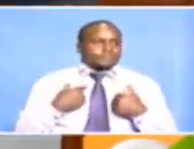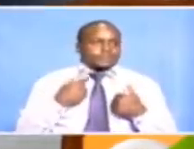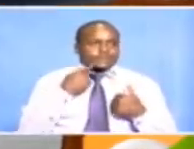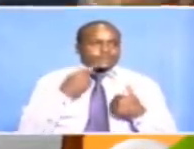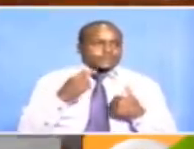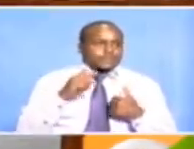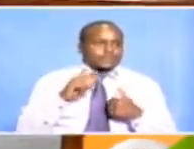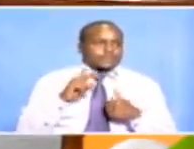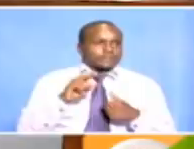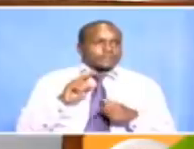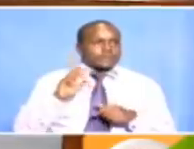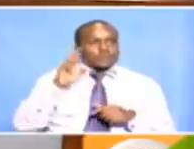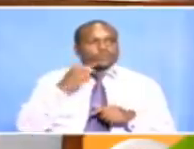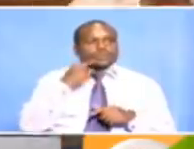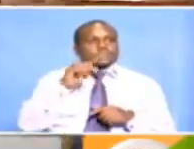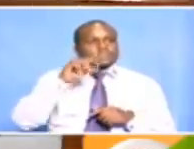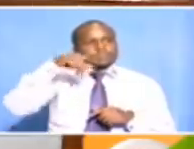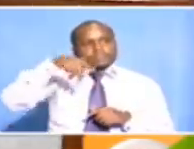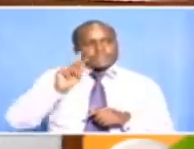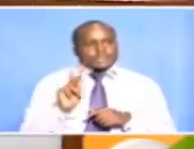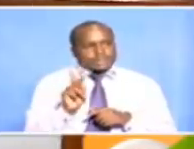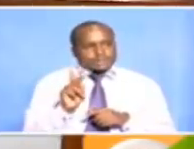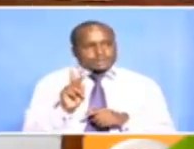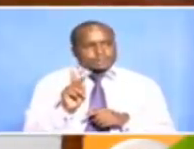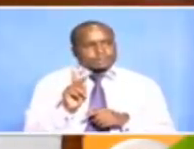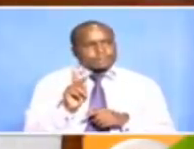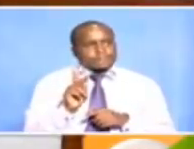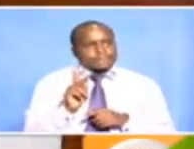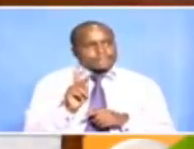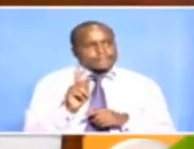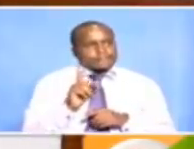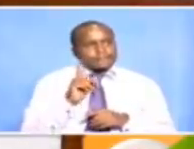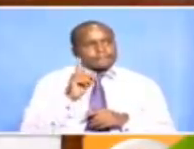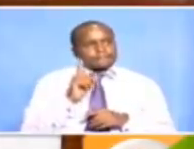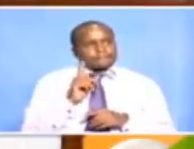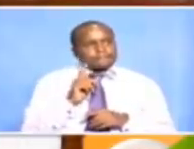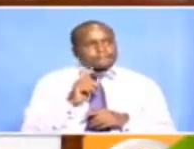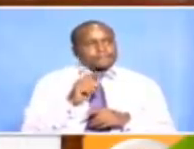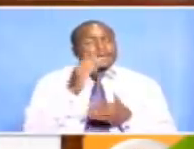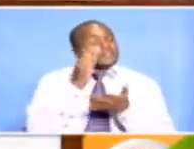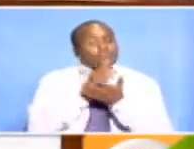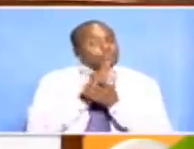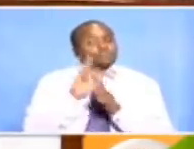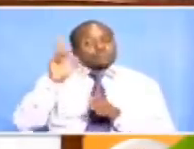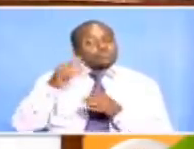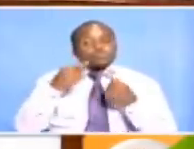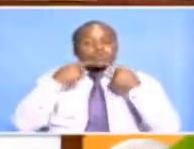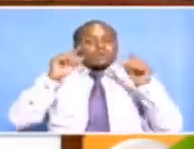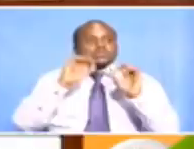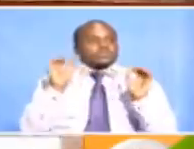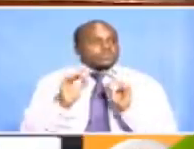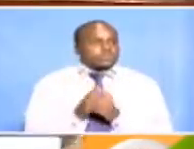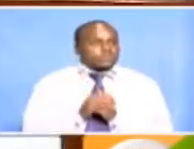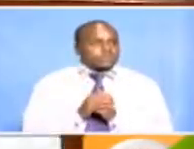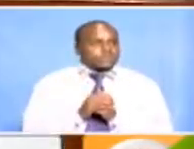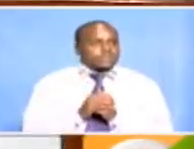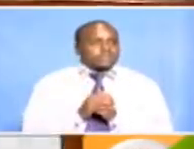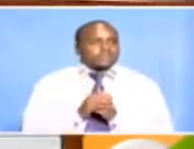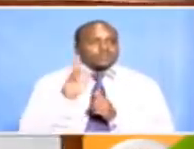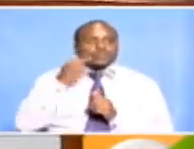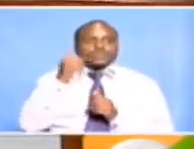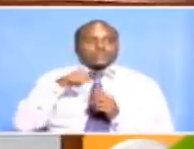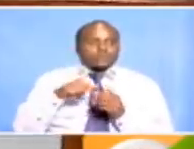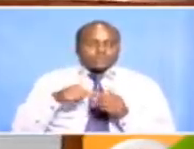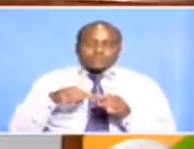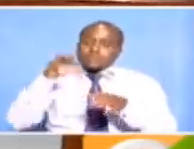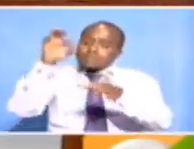wamesema ni PK. Upuzi mingi mingi pesa nane. Wale hiyo si mambo imetoka kwa president. Uhuru yakuwa, hiyo alisema ndani kwa debe ile atashinda mabebe